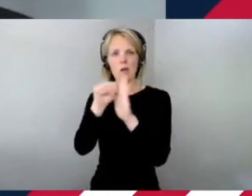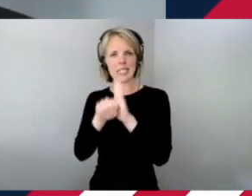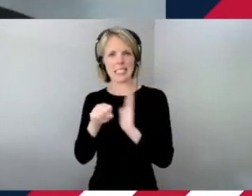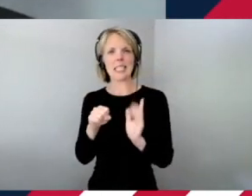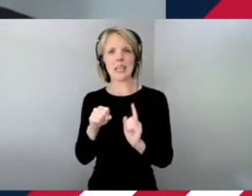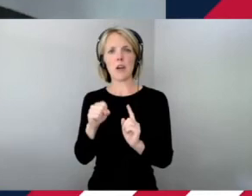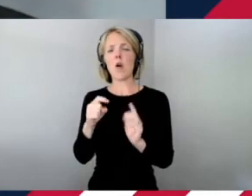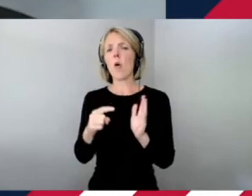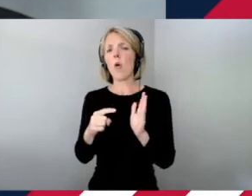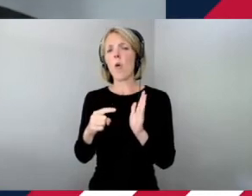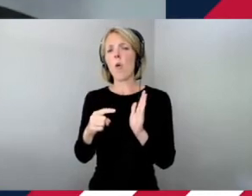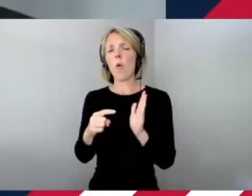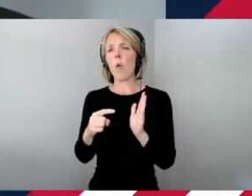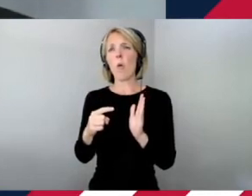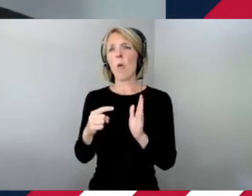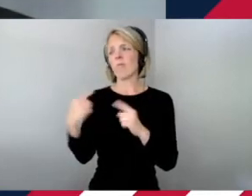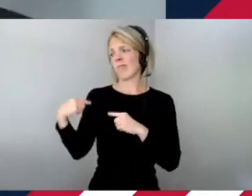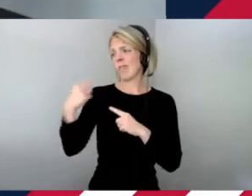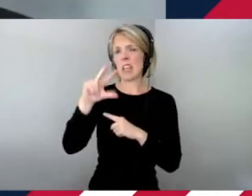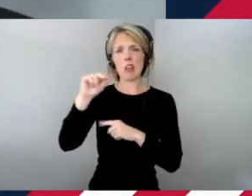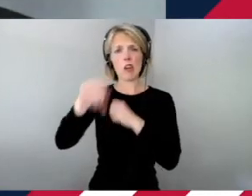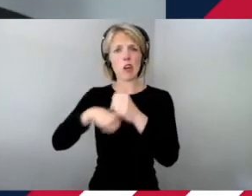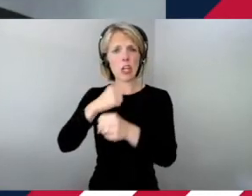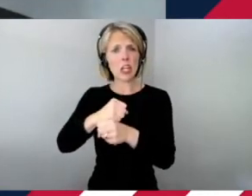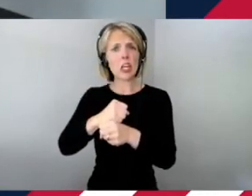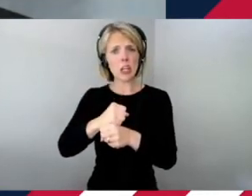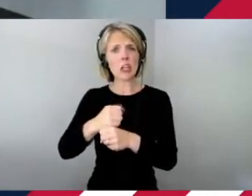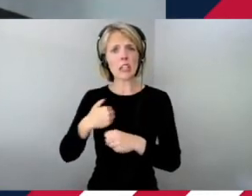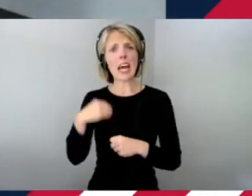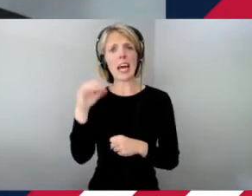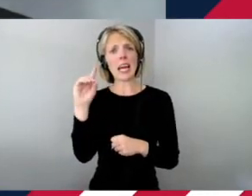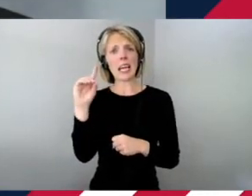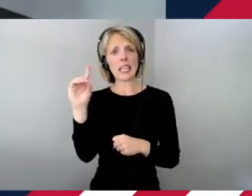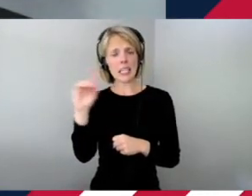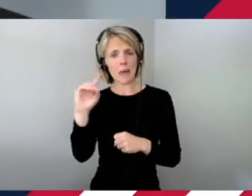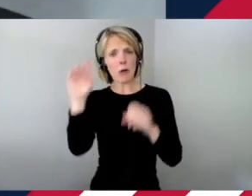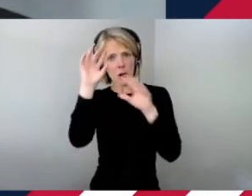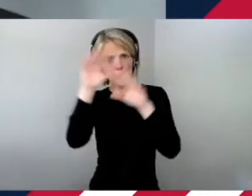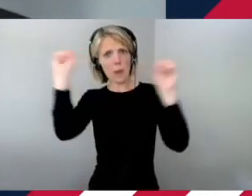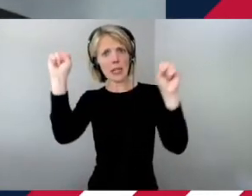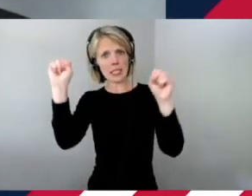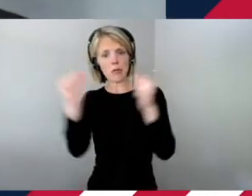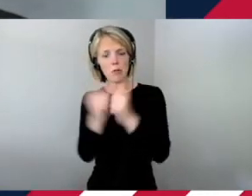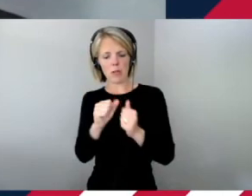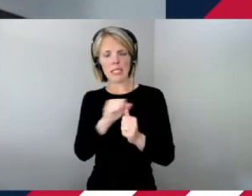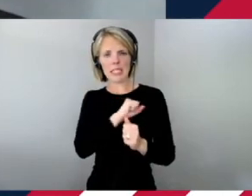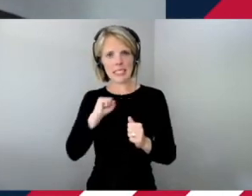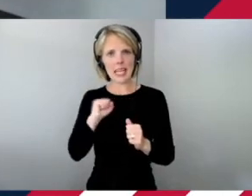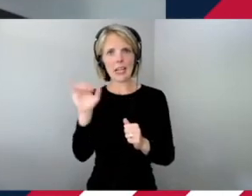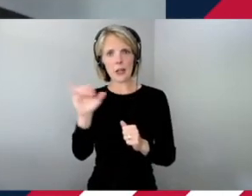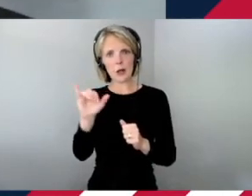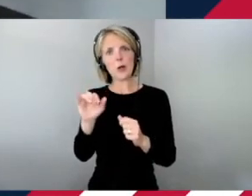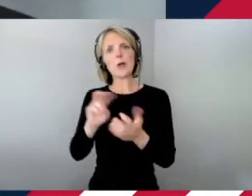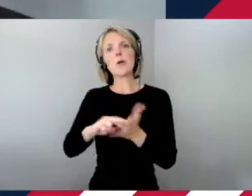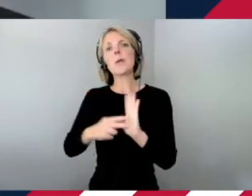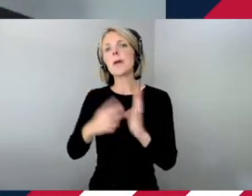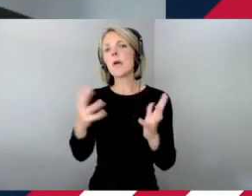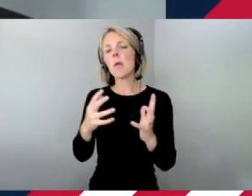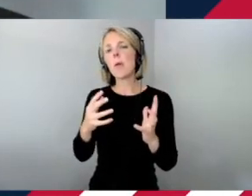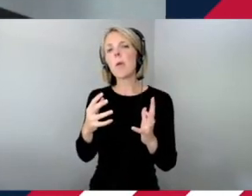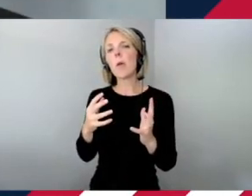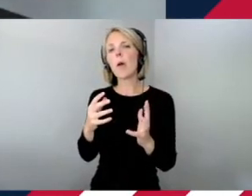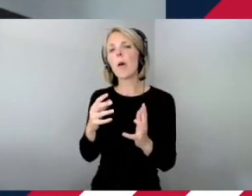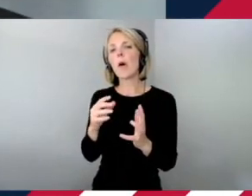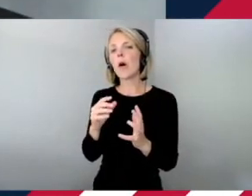in the last 30 years or so, we have had a Democratic president, House, and Senate. The product of that was repeal of Don't Ask,